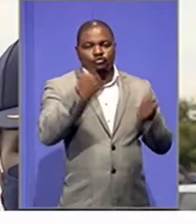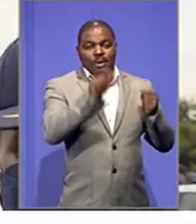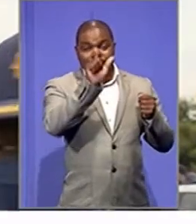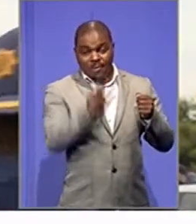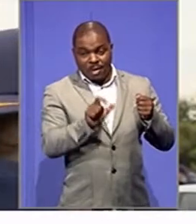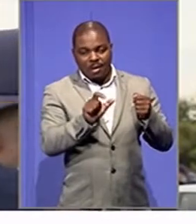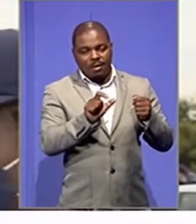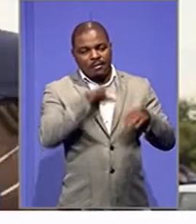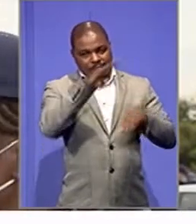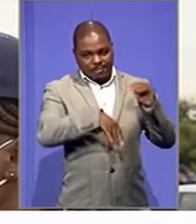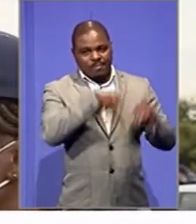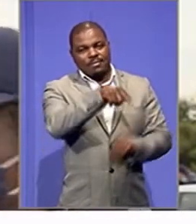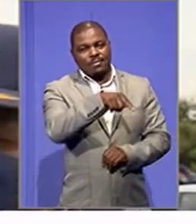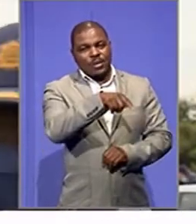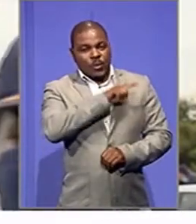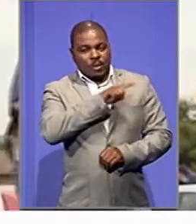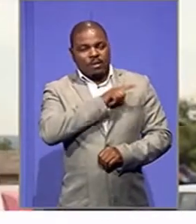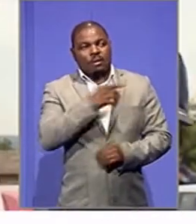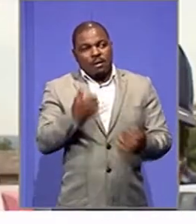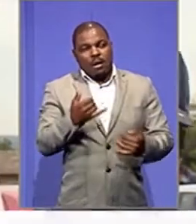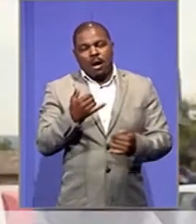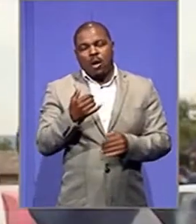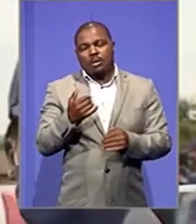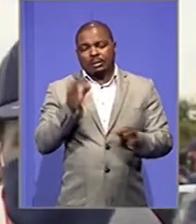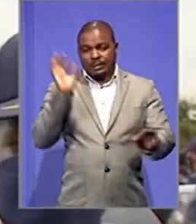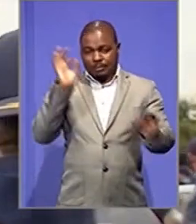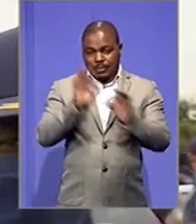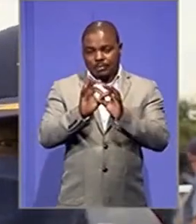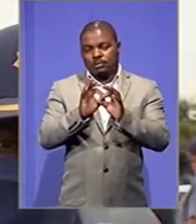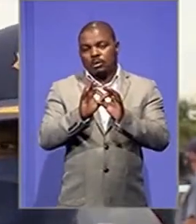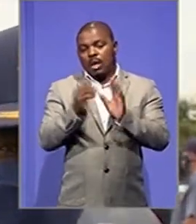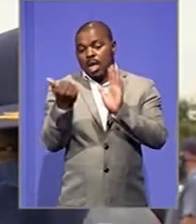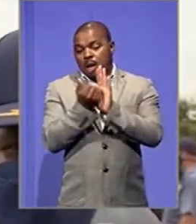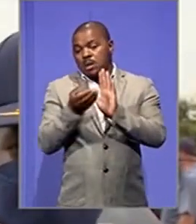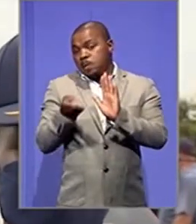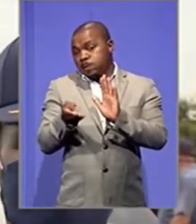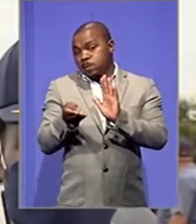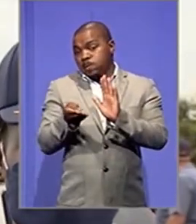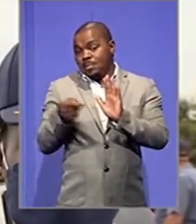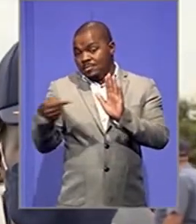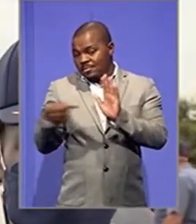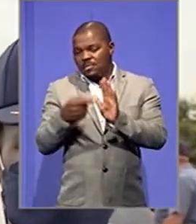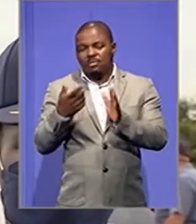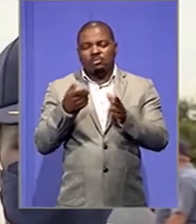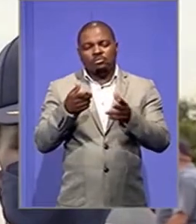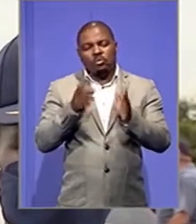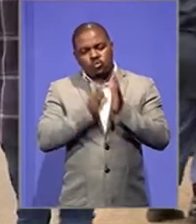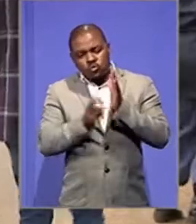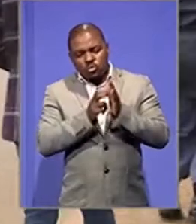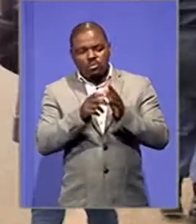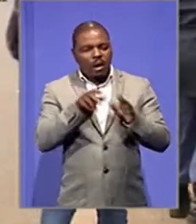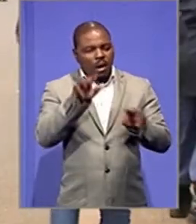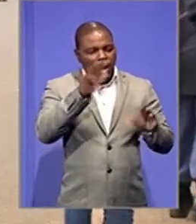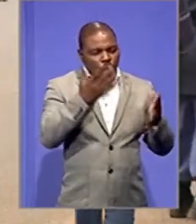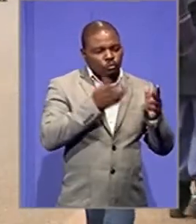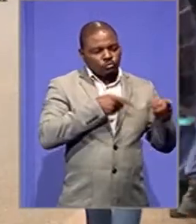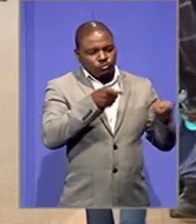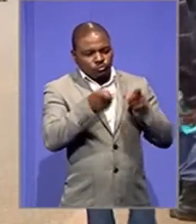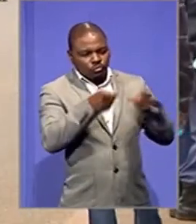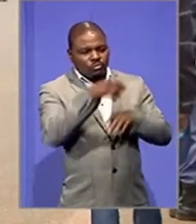a specific, acts or regulations which regulates the issues of illegal immigrants. Mthombeni